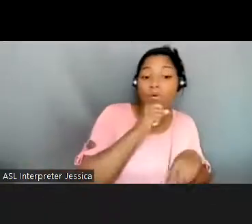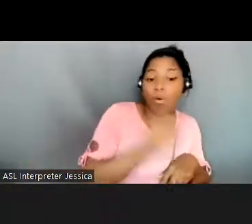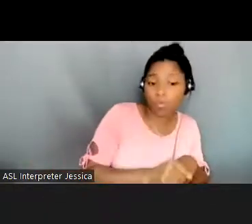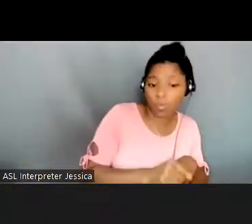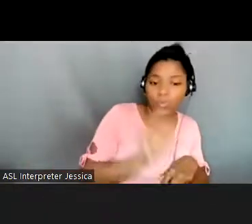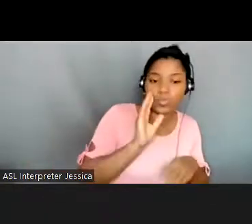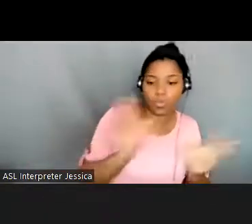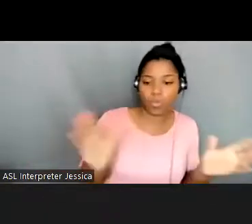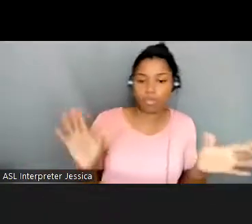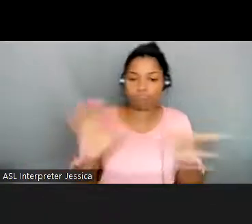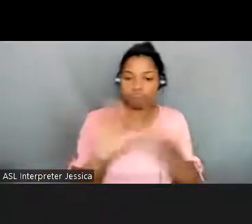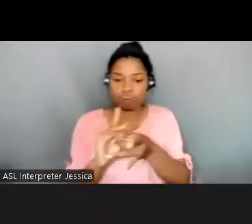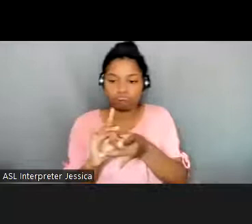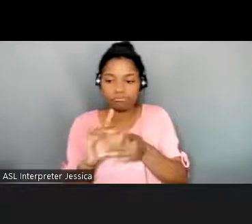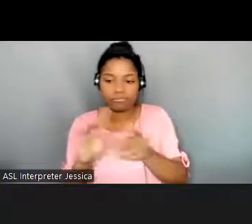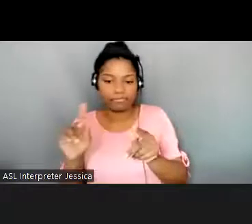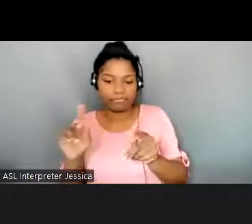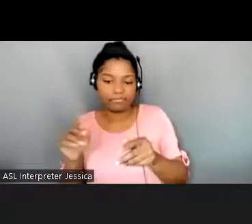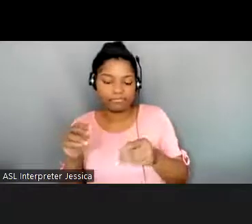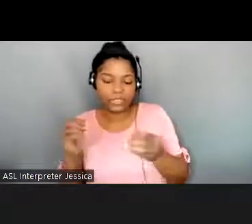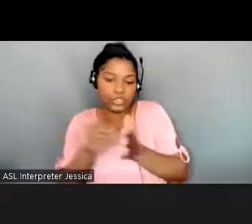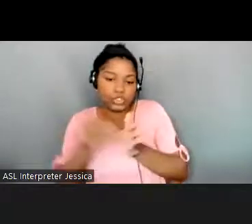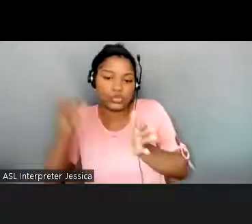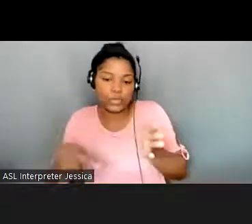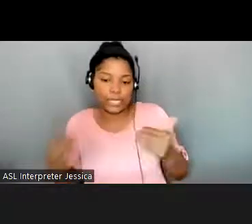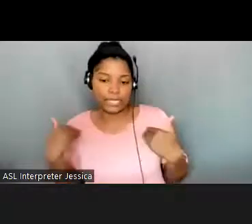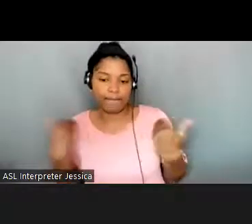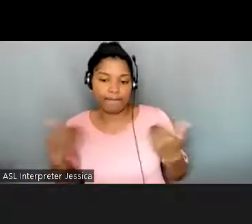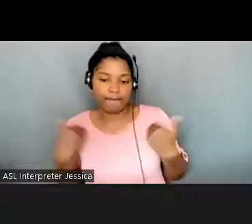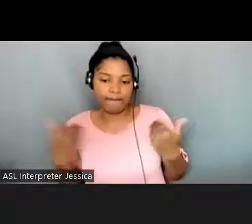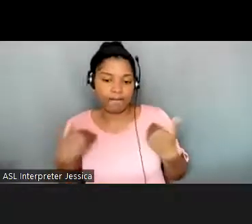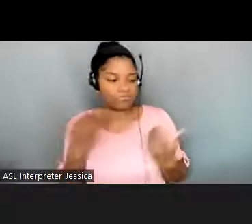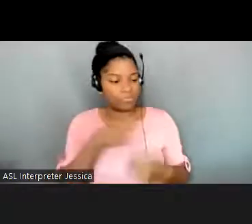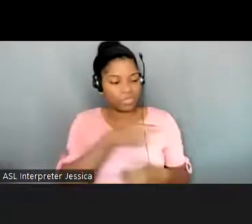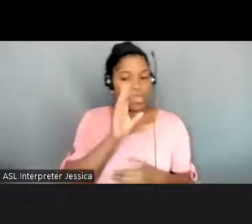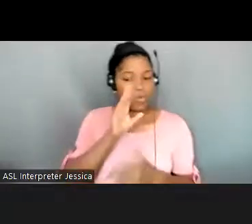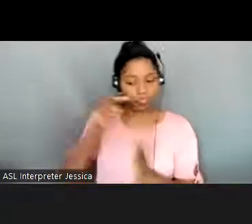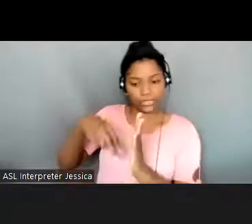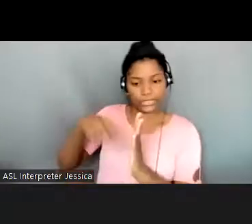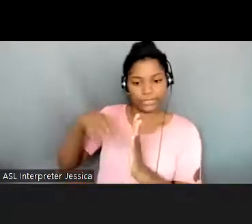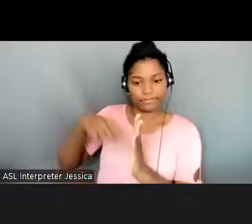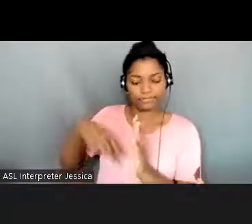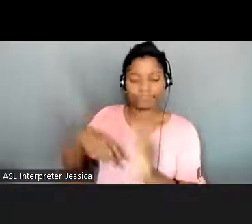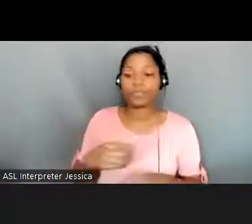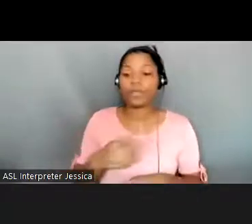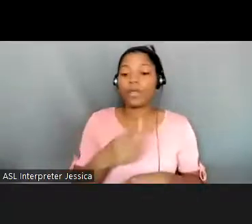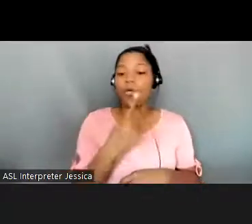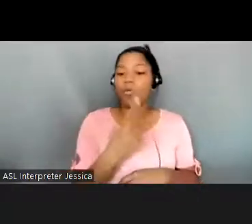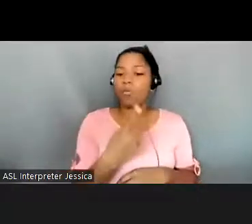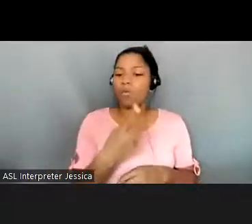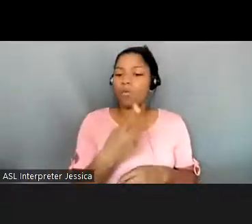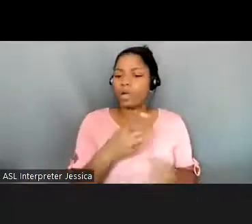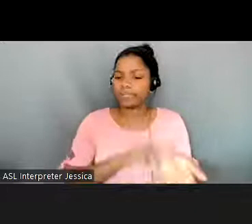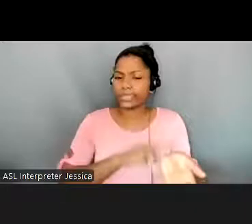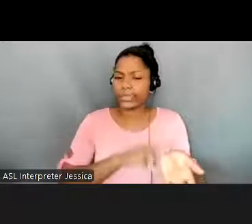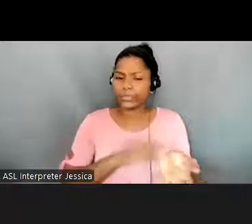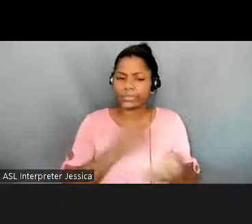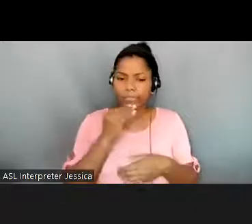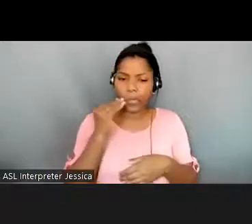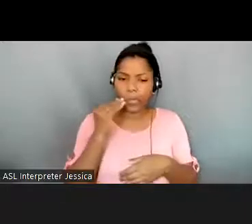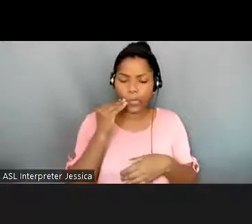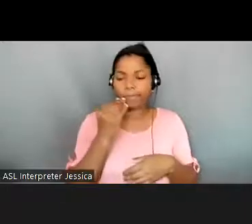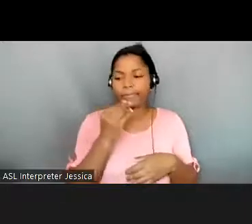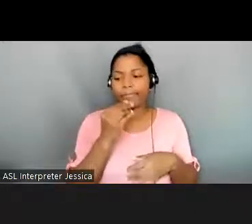every day. Well, there was a new resident that moved in, and she was quite bitter because she felt like she had been placed there by her